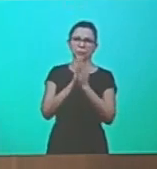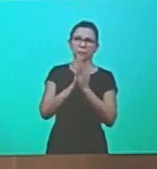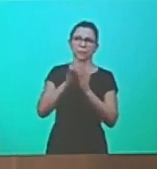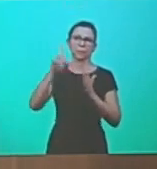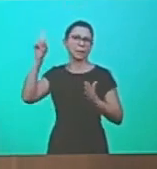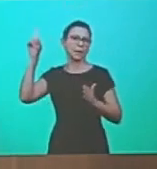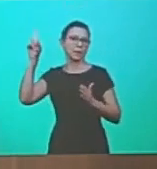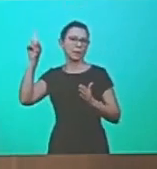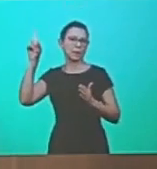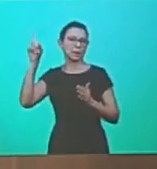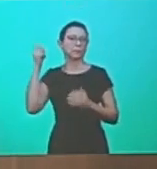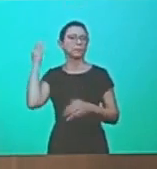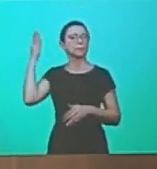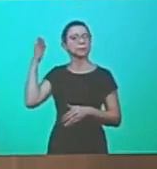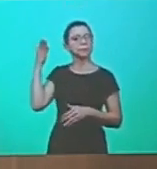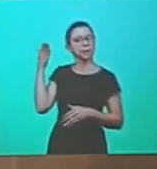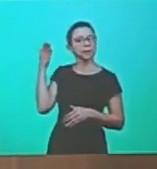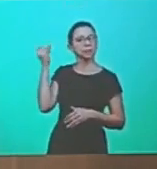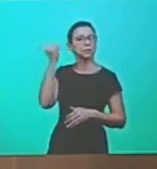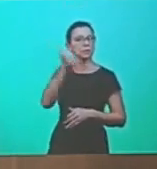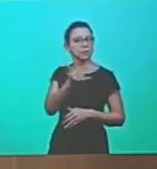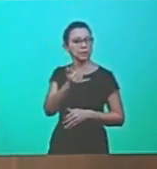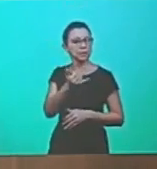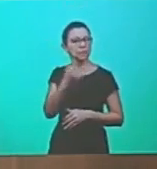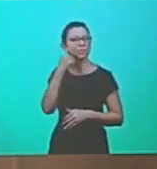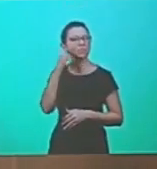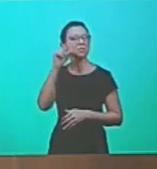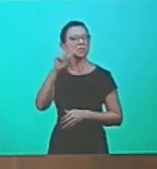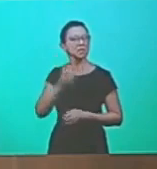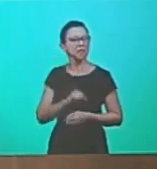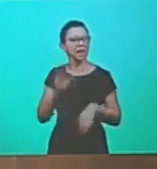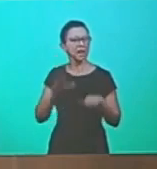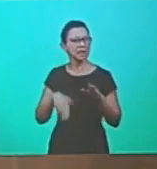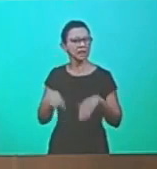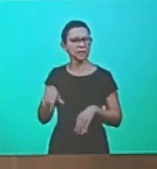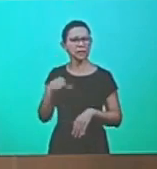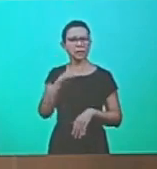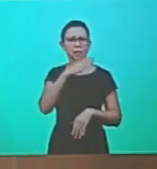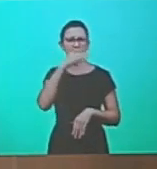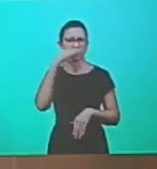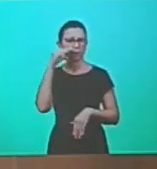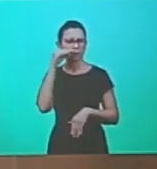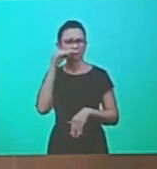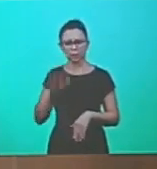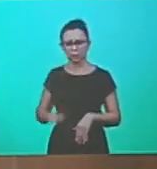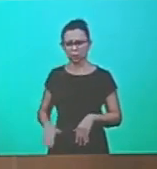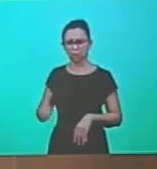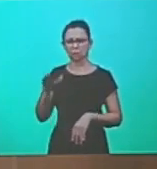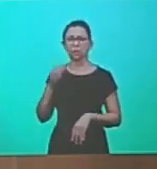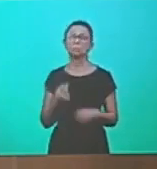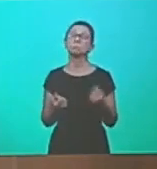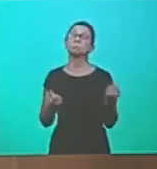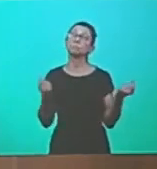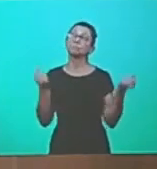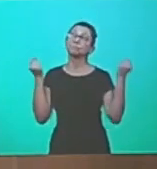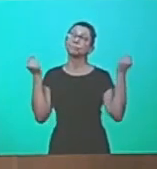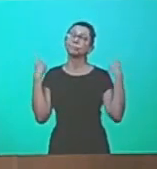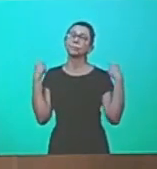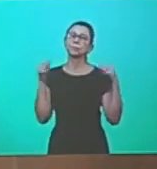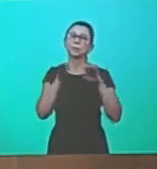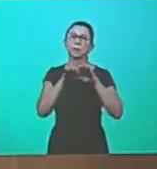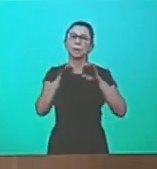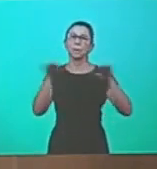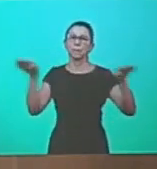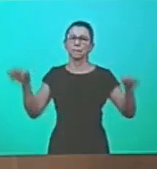He speaks through the gifts of the Holy Spirit. And sometimes we see the kids and the adolescents who aren't